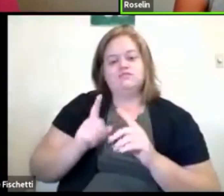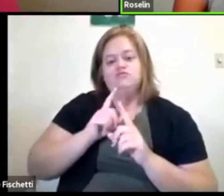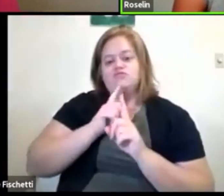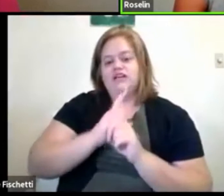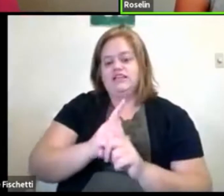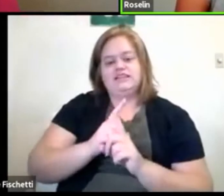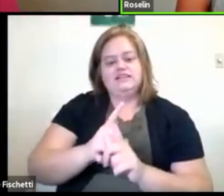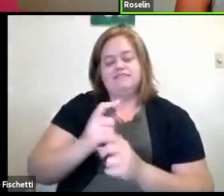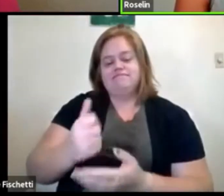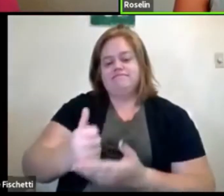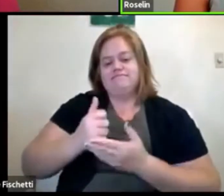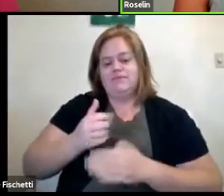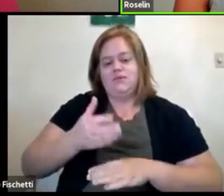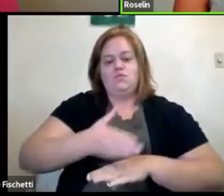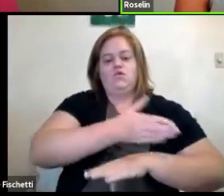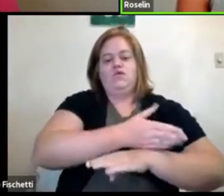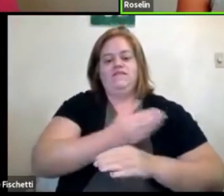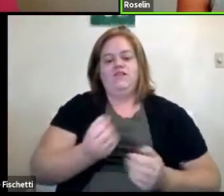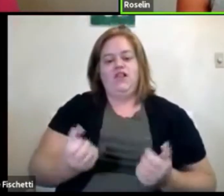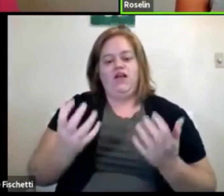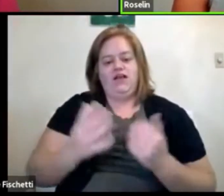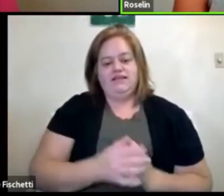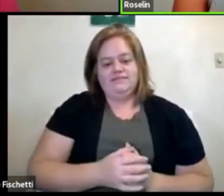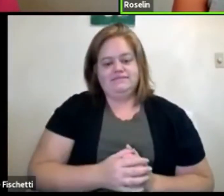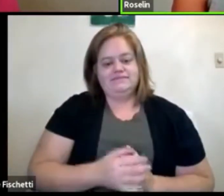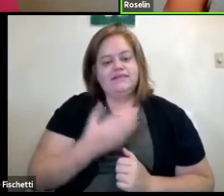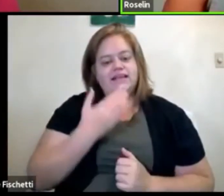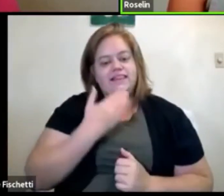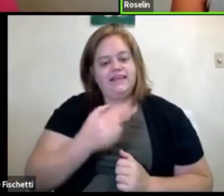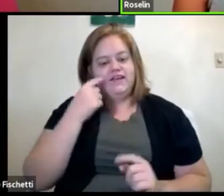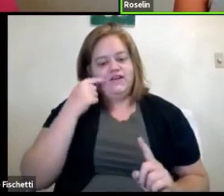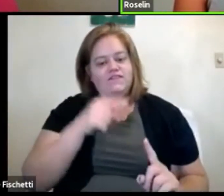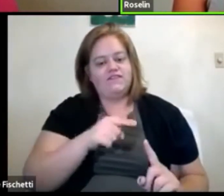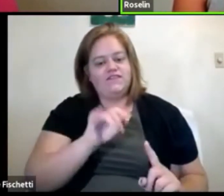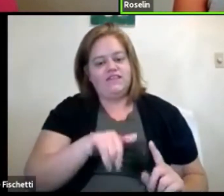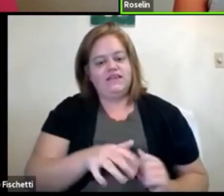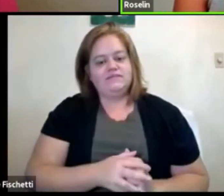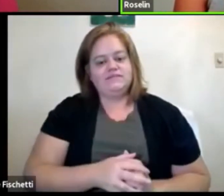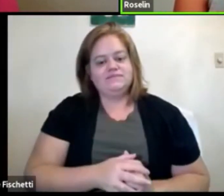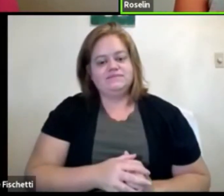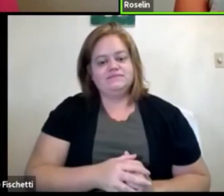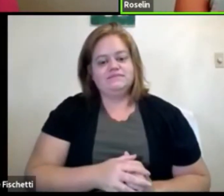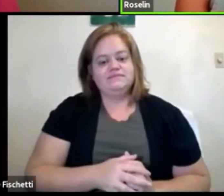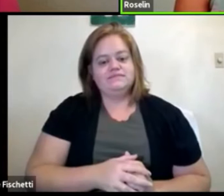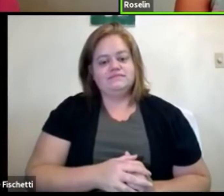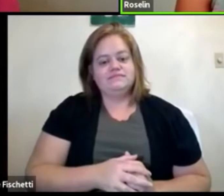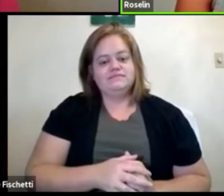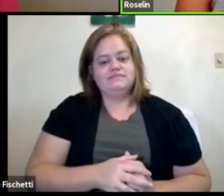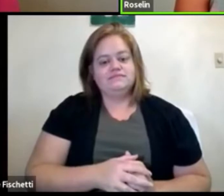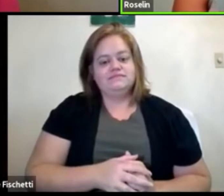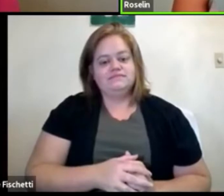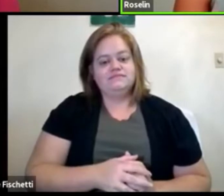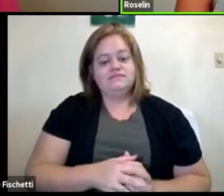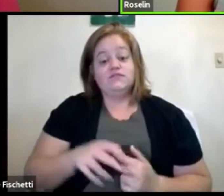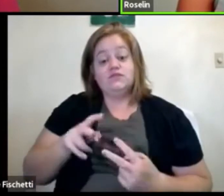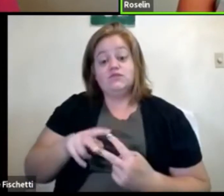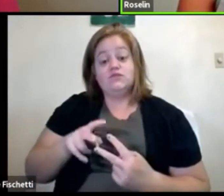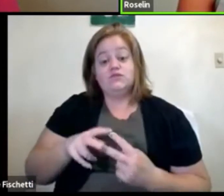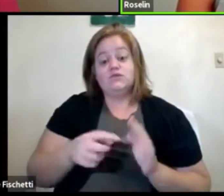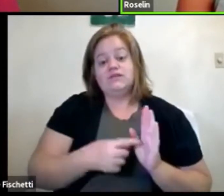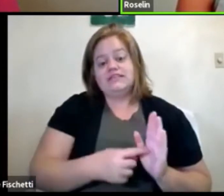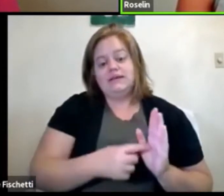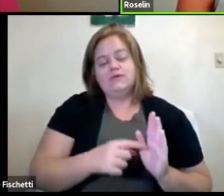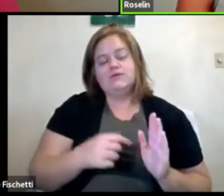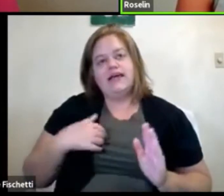super grateful for that. And then now, having, at least these are just two examples. I have so many